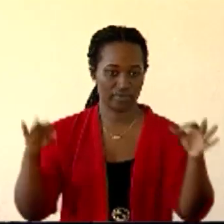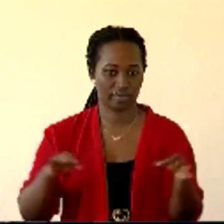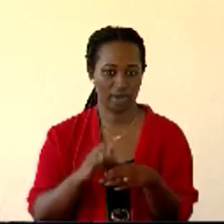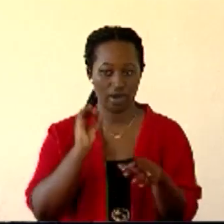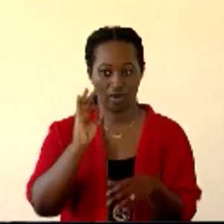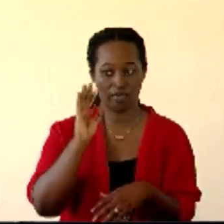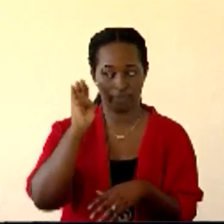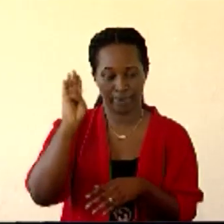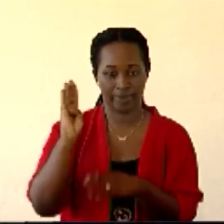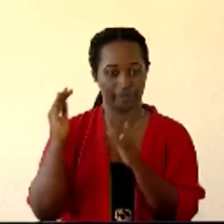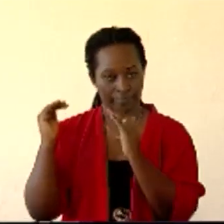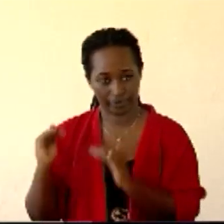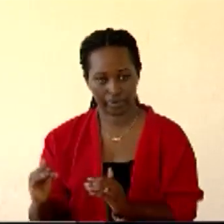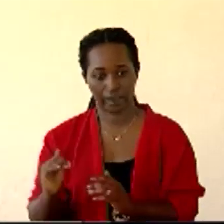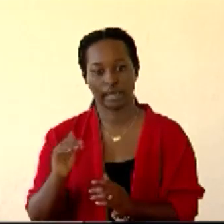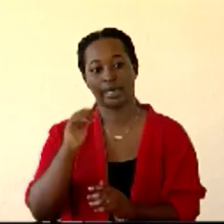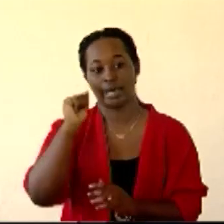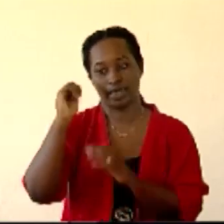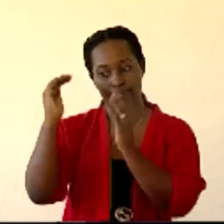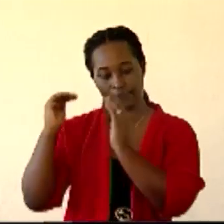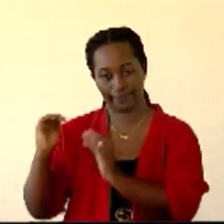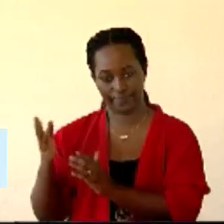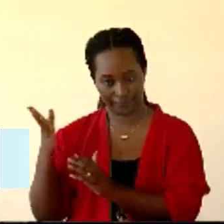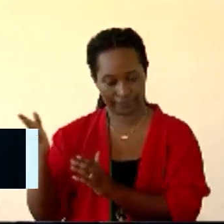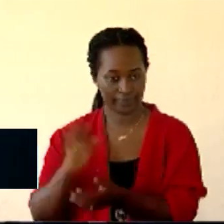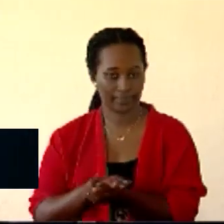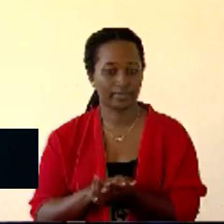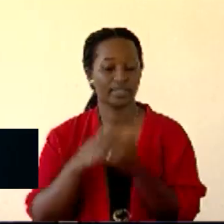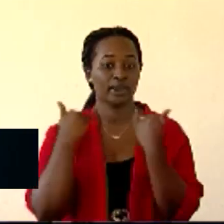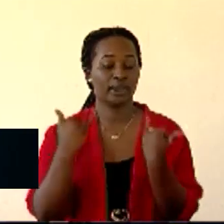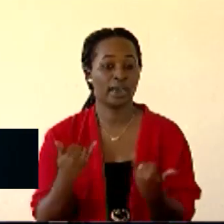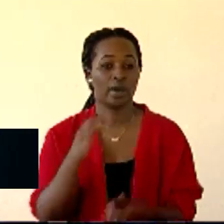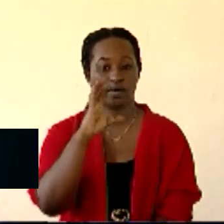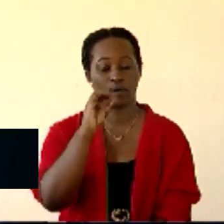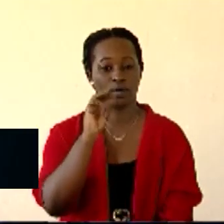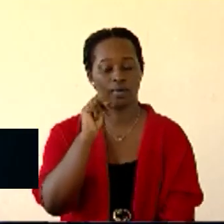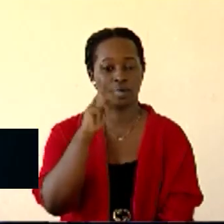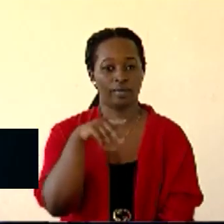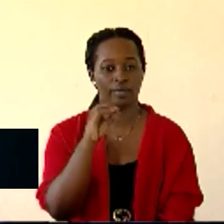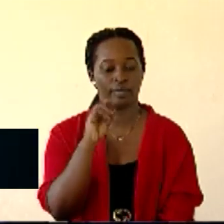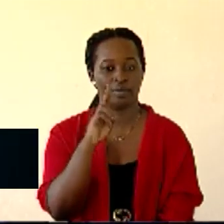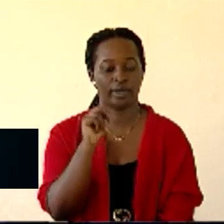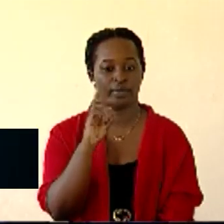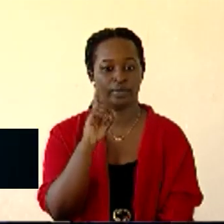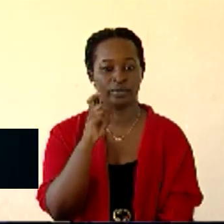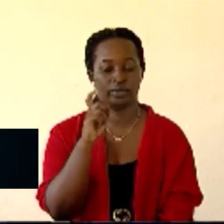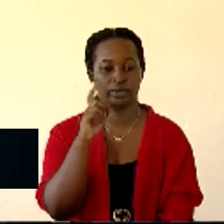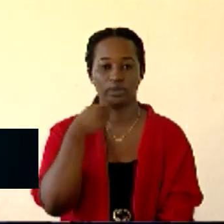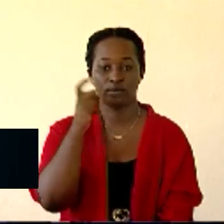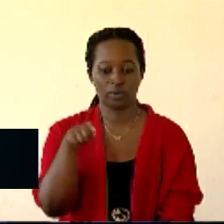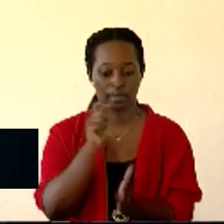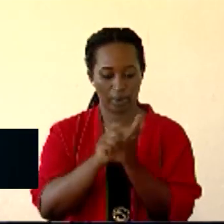this one. The structural formula of this is this. Now, compound, we are supposed to write the structural formula